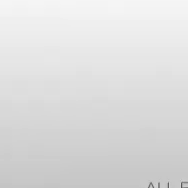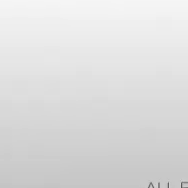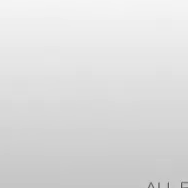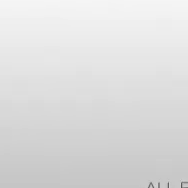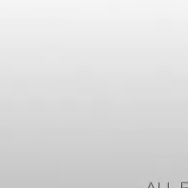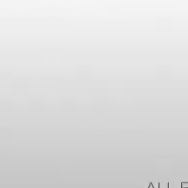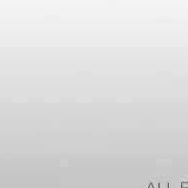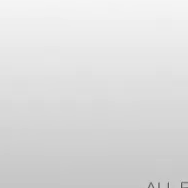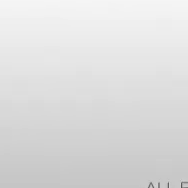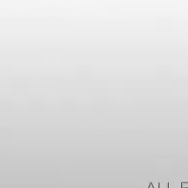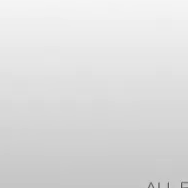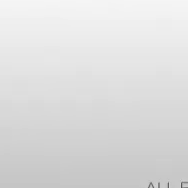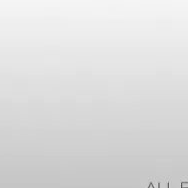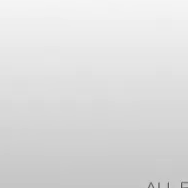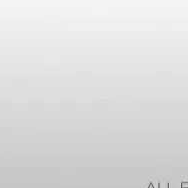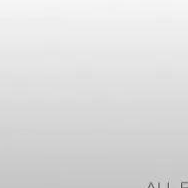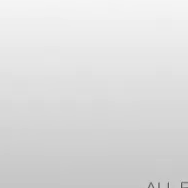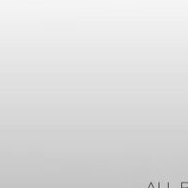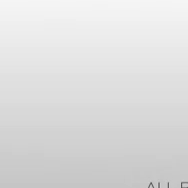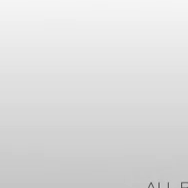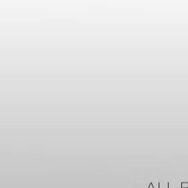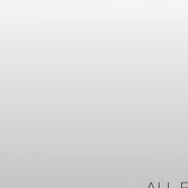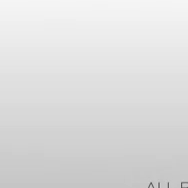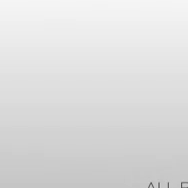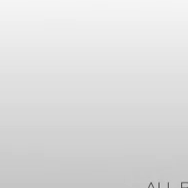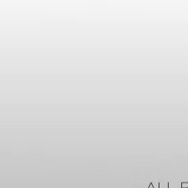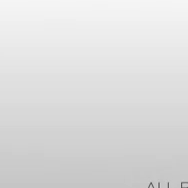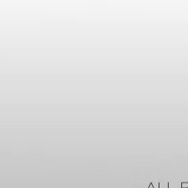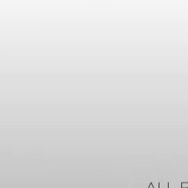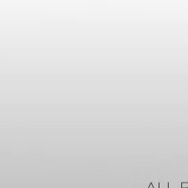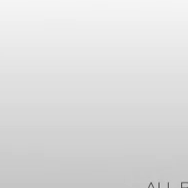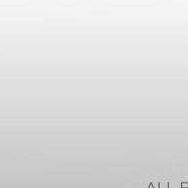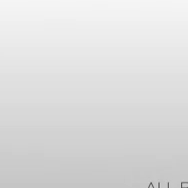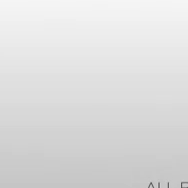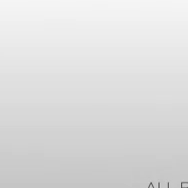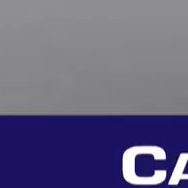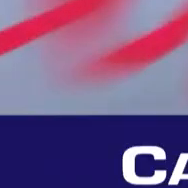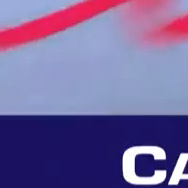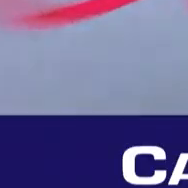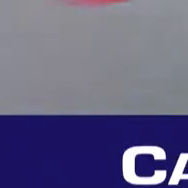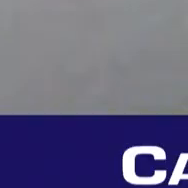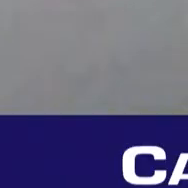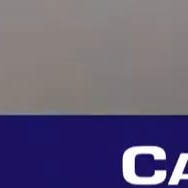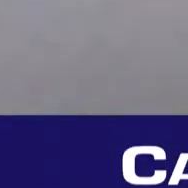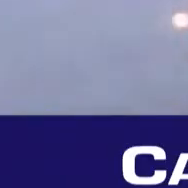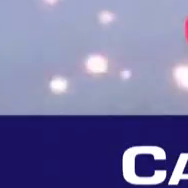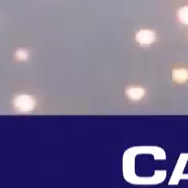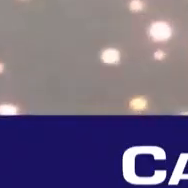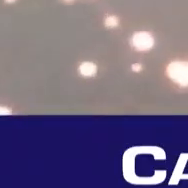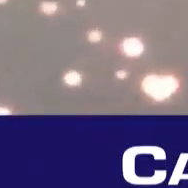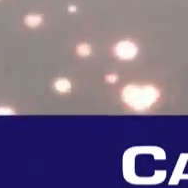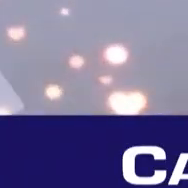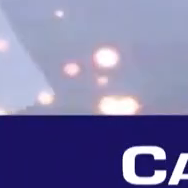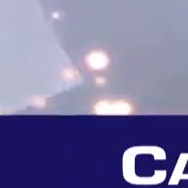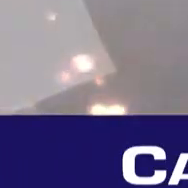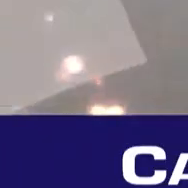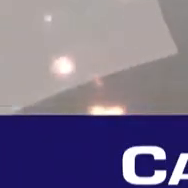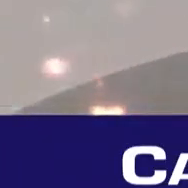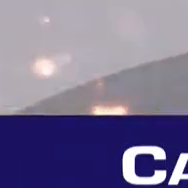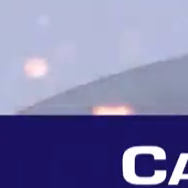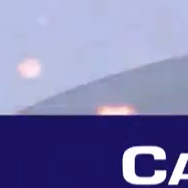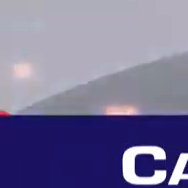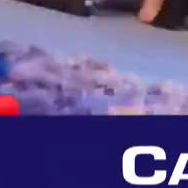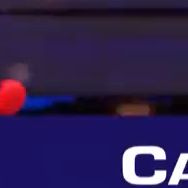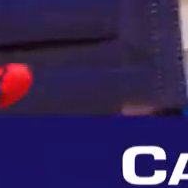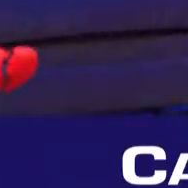The best cover for the best value. CG United. Good like that. Love is a Walk is back by public demand.